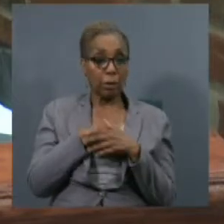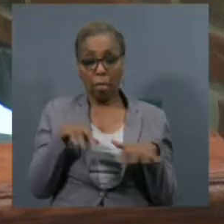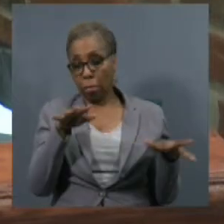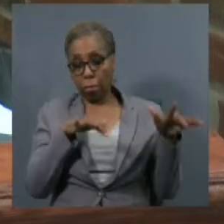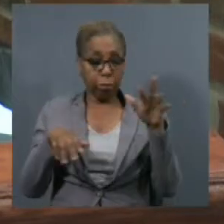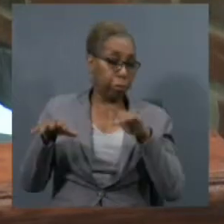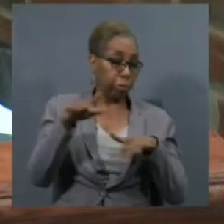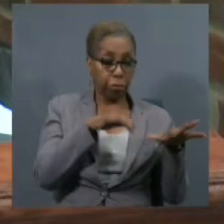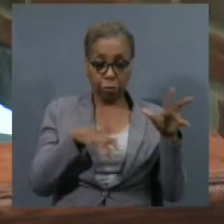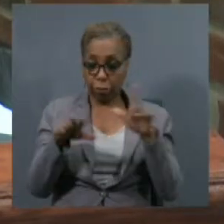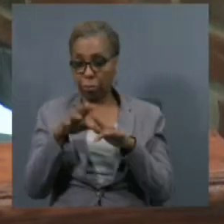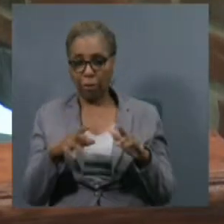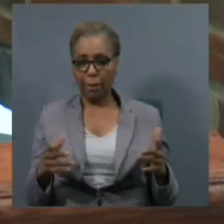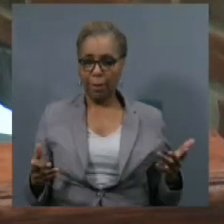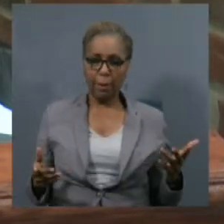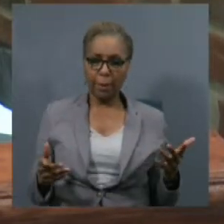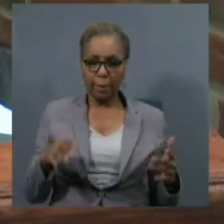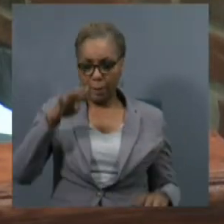here.